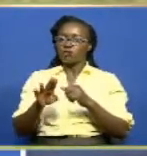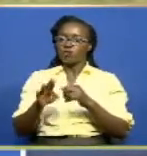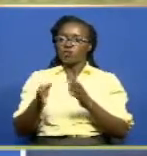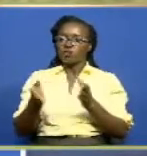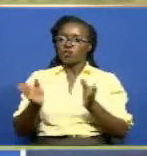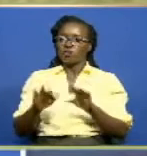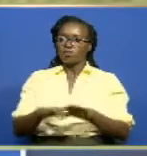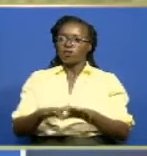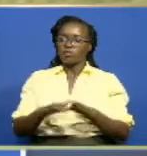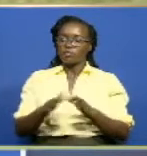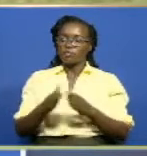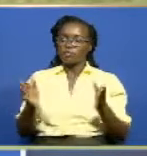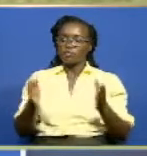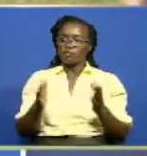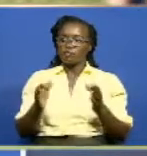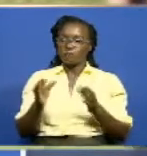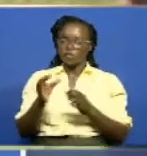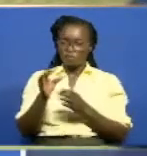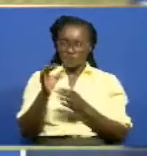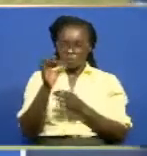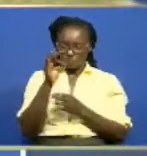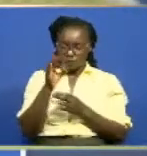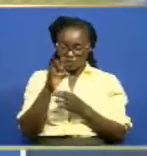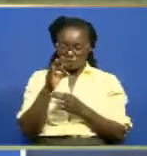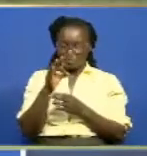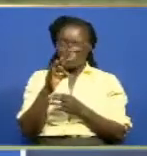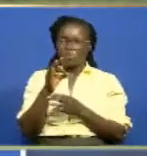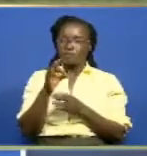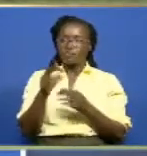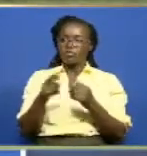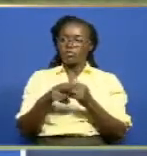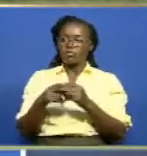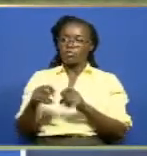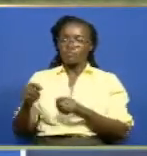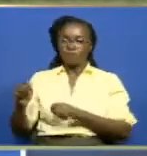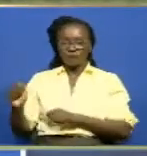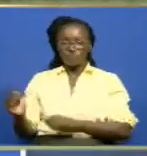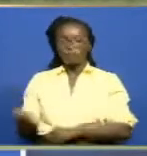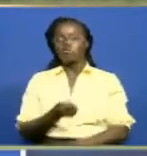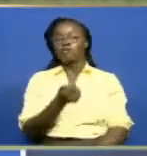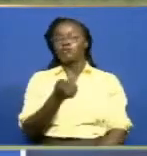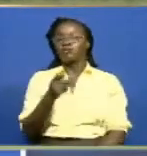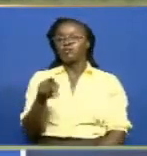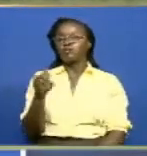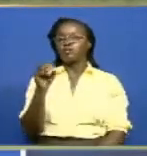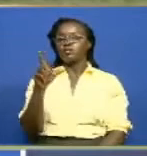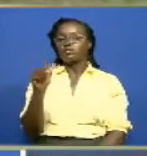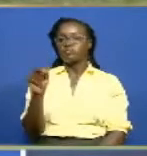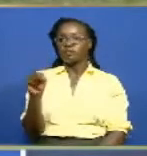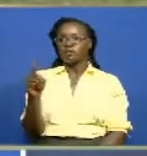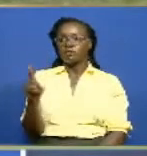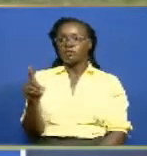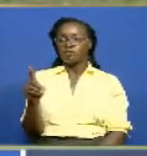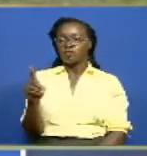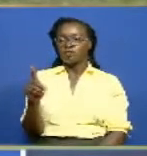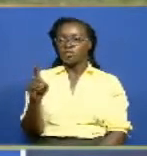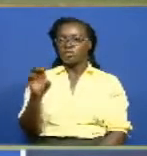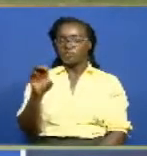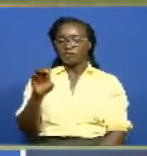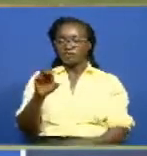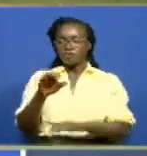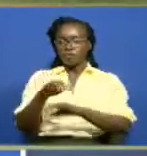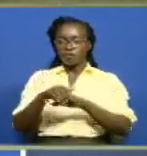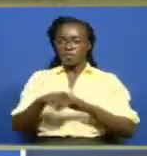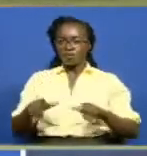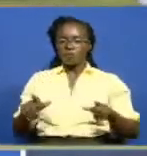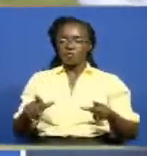shot in the opening hole. 7 golfers, including Adrian Meronk of Poland, Sam Horsfield of England, and Finland's